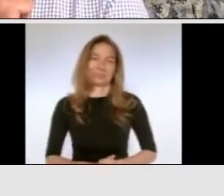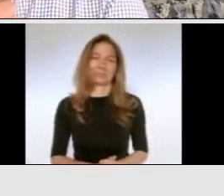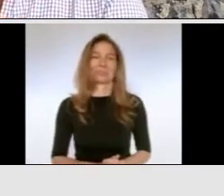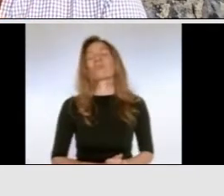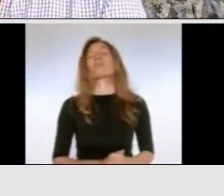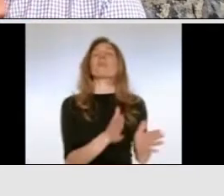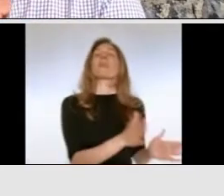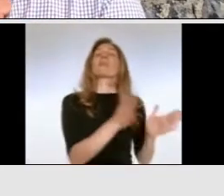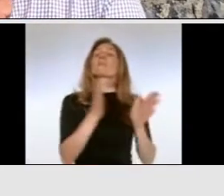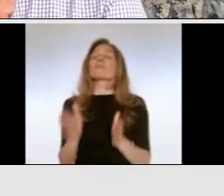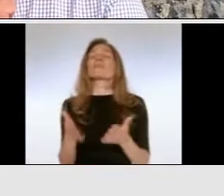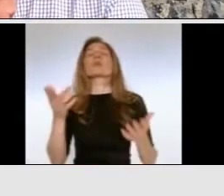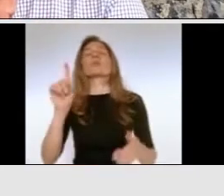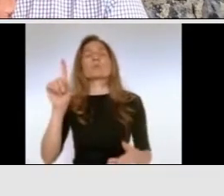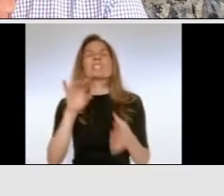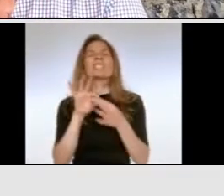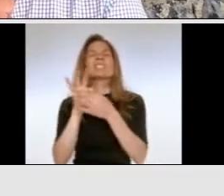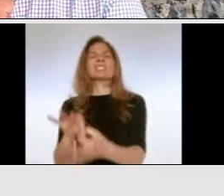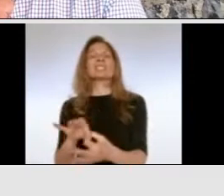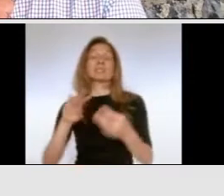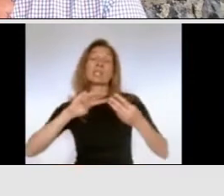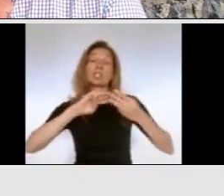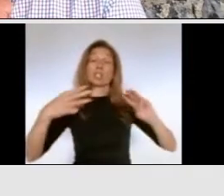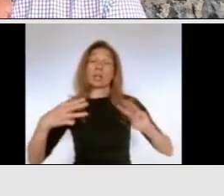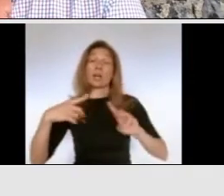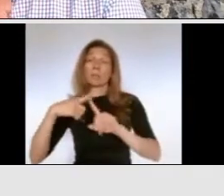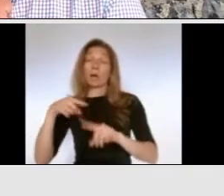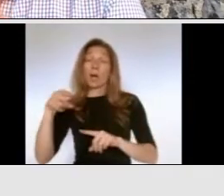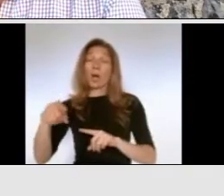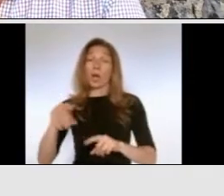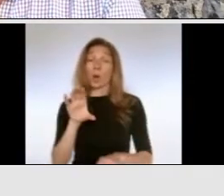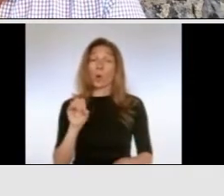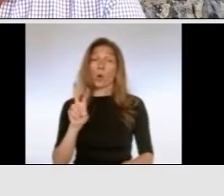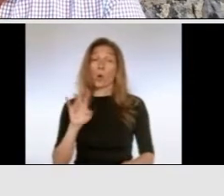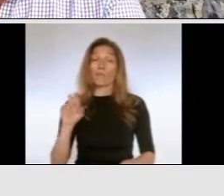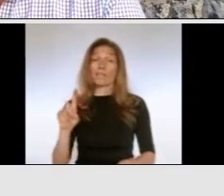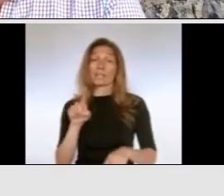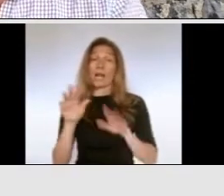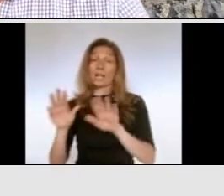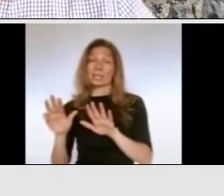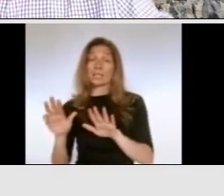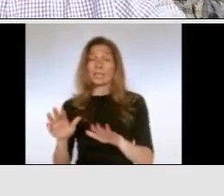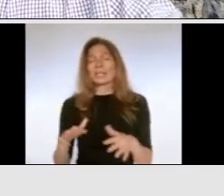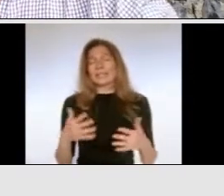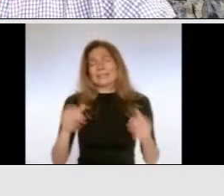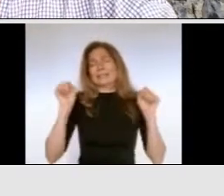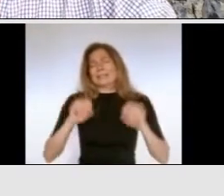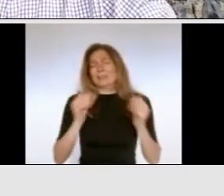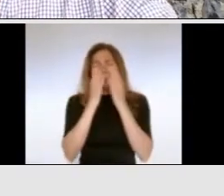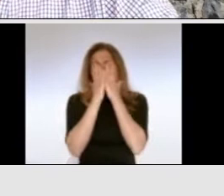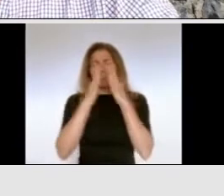So something about SHAPES and the COVID-19 situation. Of course, this is a huge human